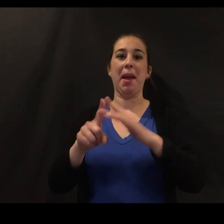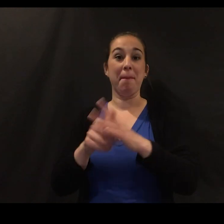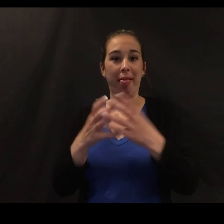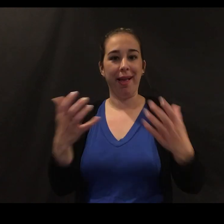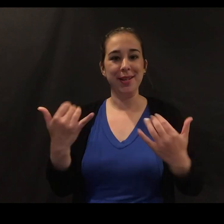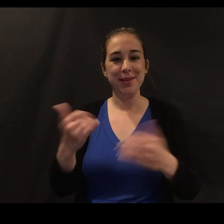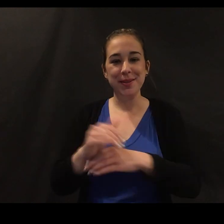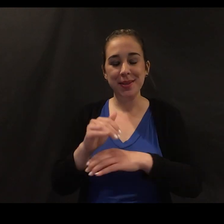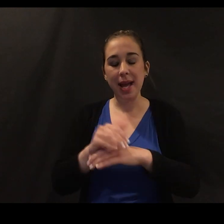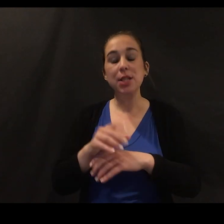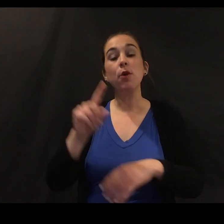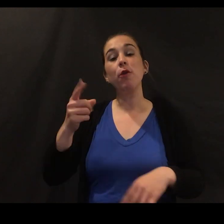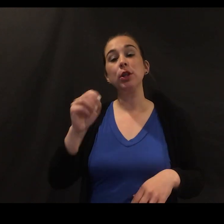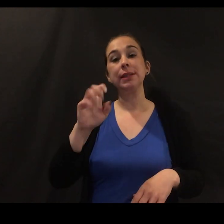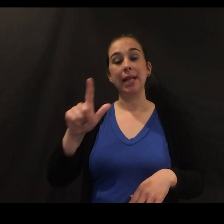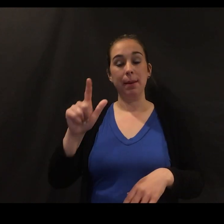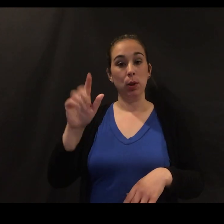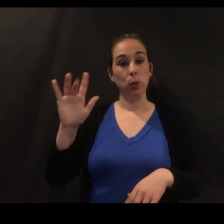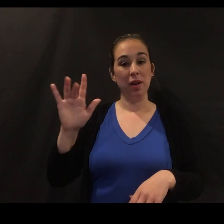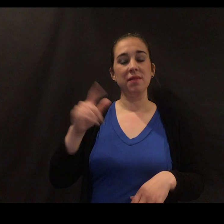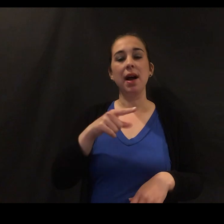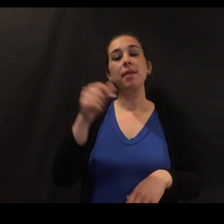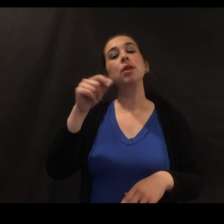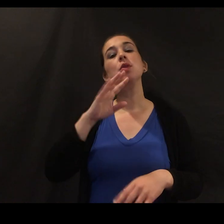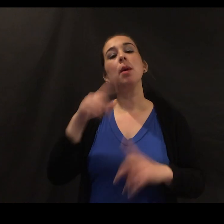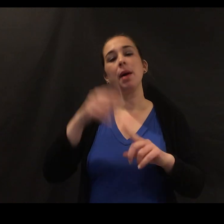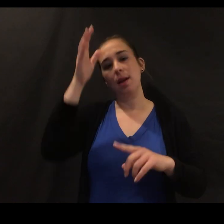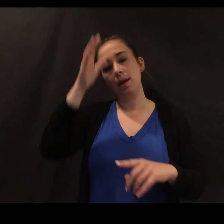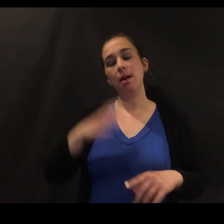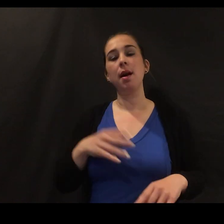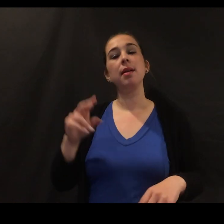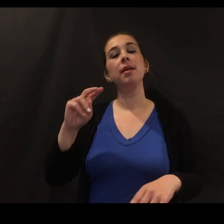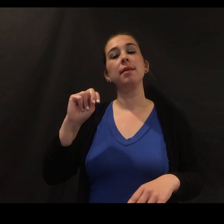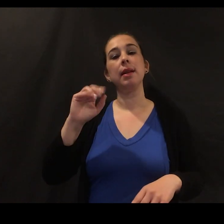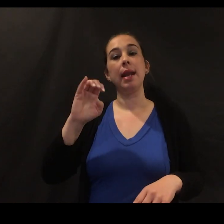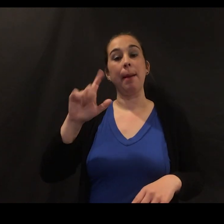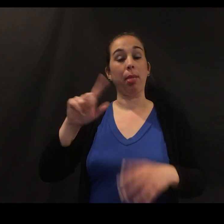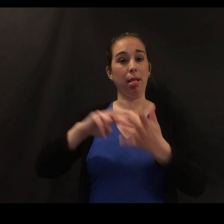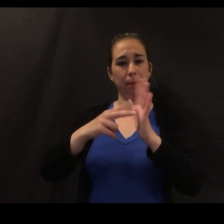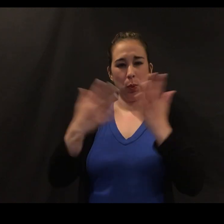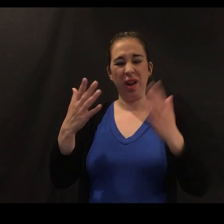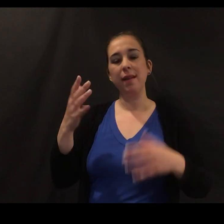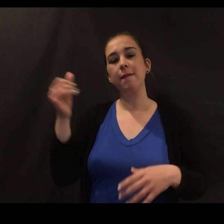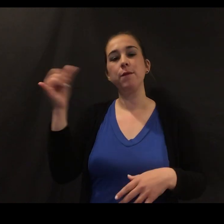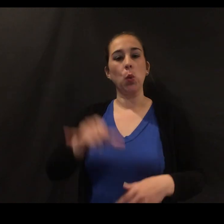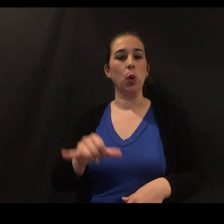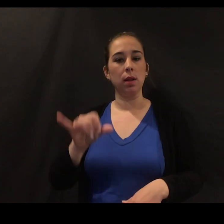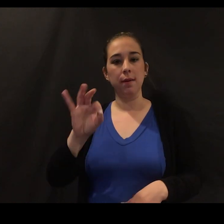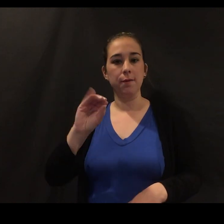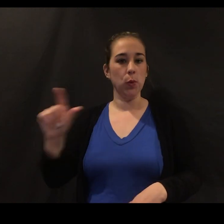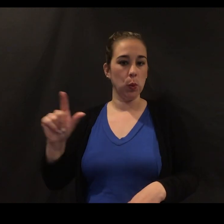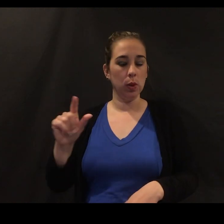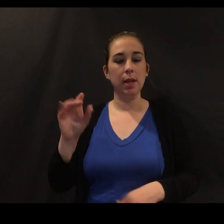Samuel 25 is the story of a man by the name of Nabal. His name means fool. And his wife, Abigail.